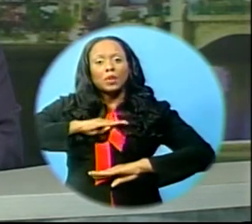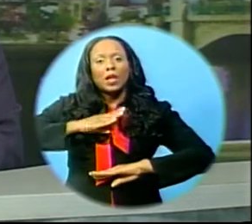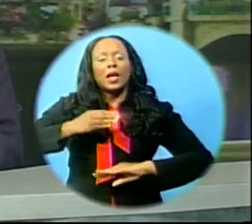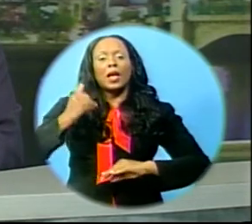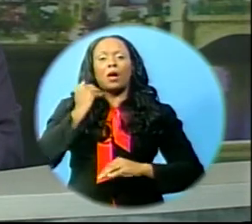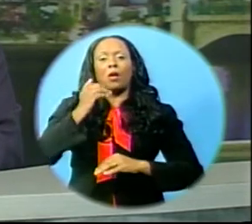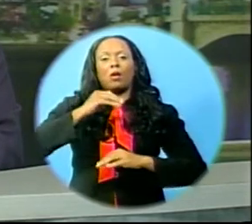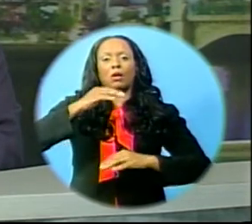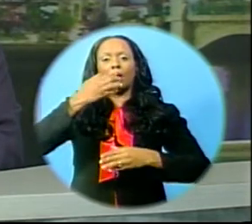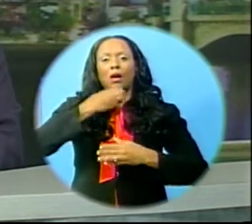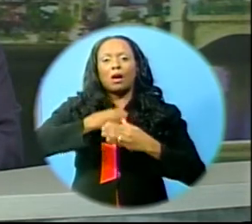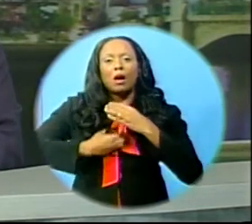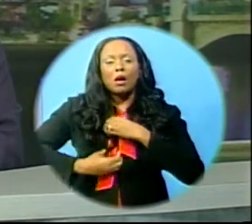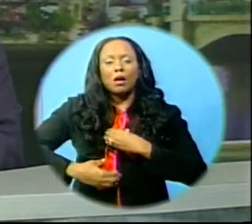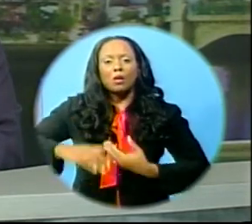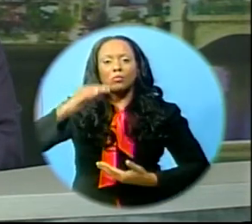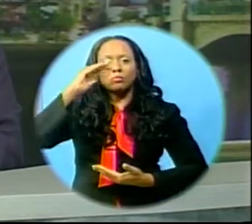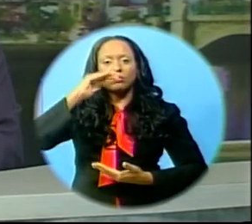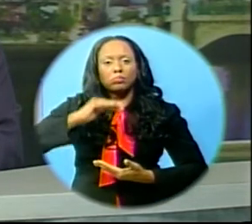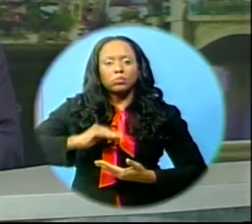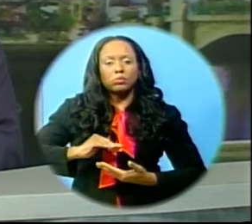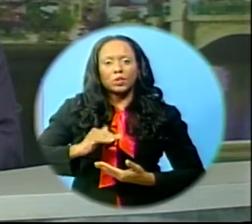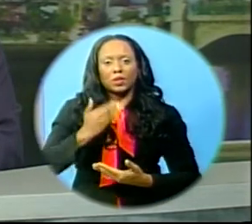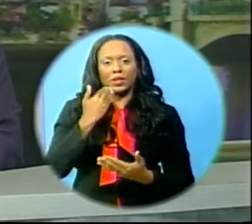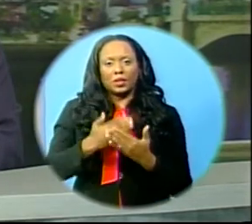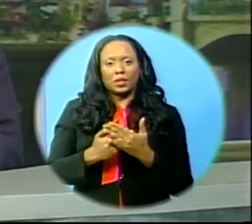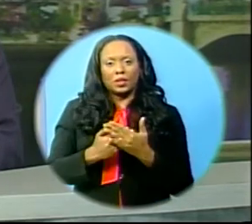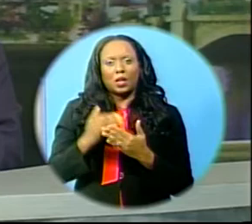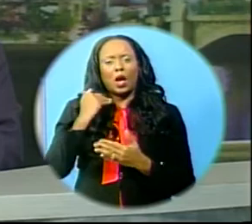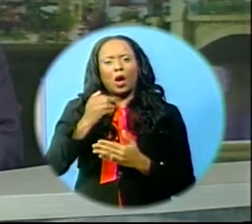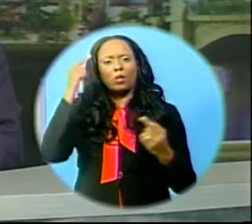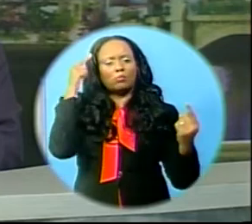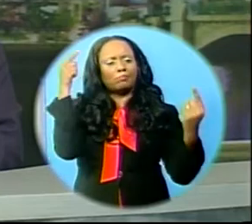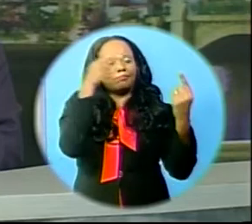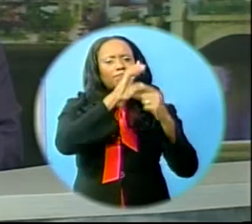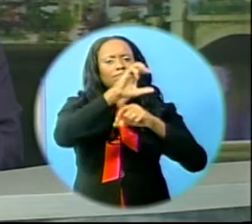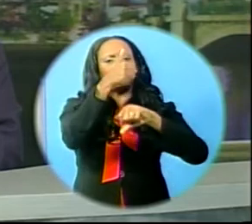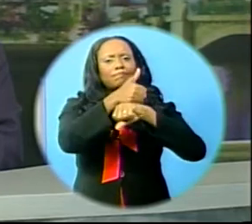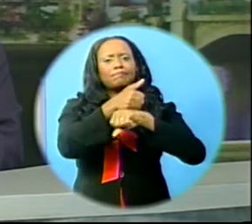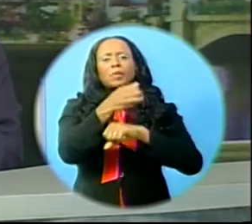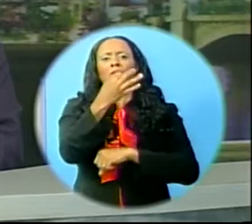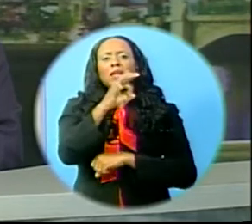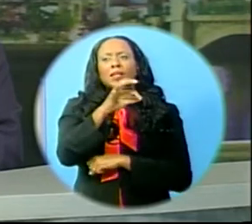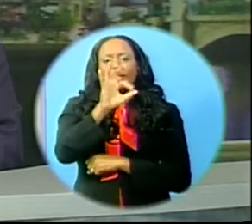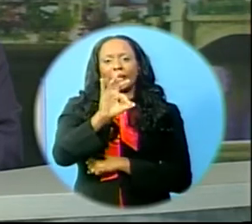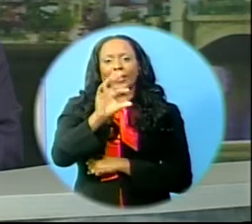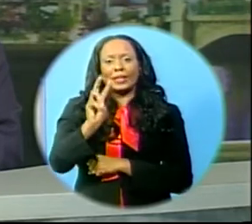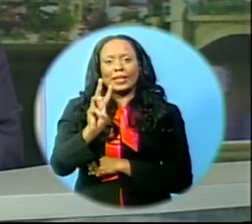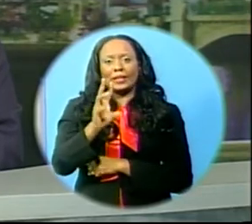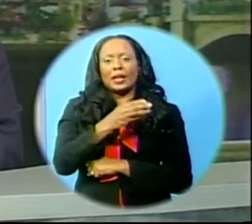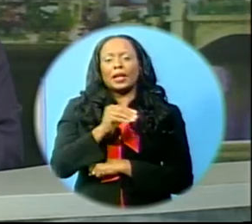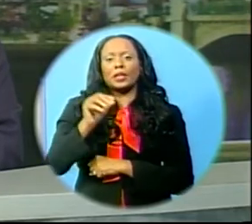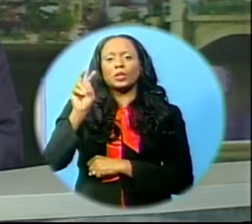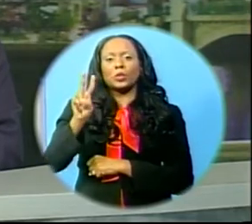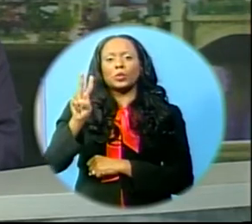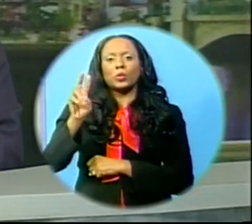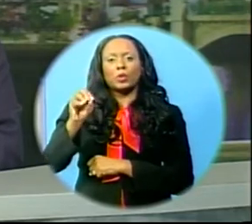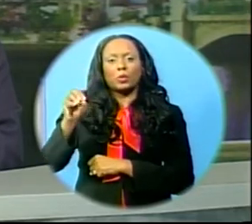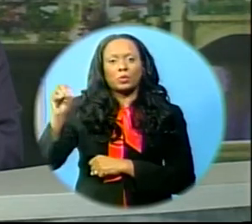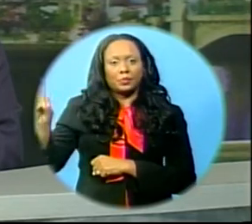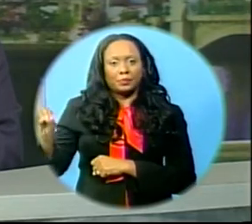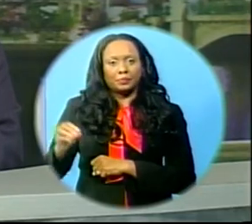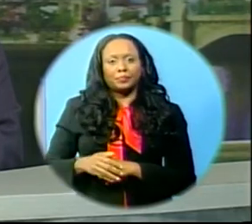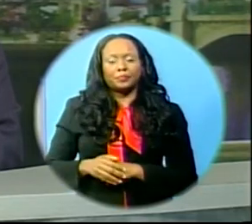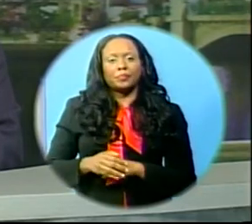reduction target of the Millennium Development Goals. The targets were set in 1996 and 2000. Government advisor